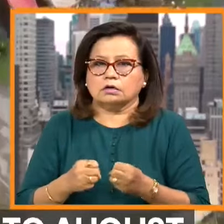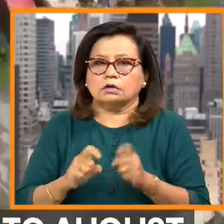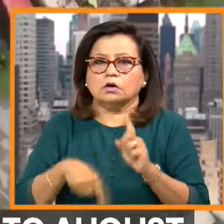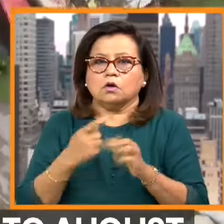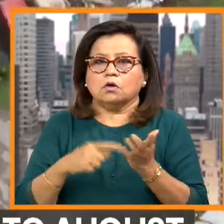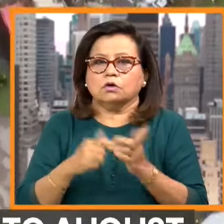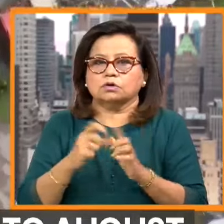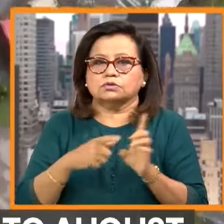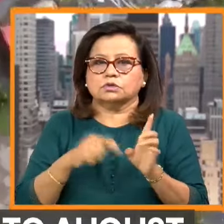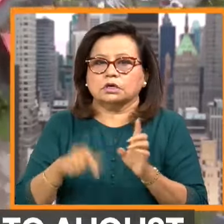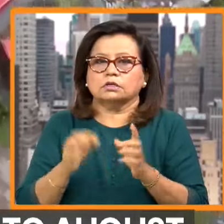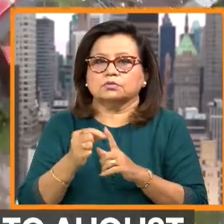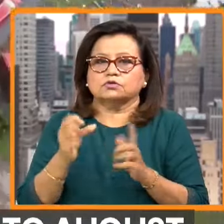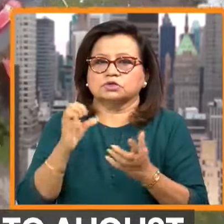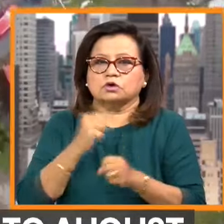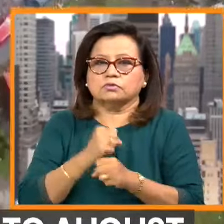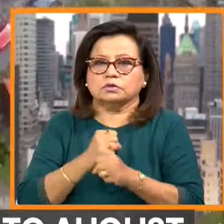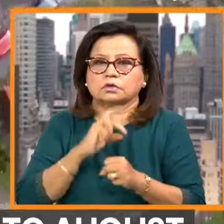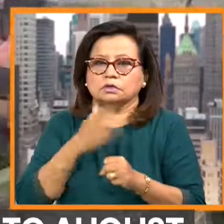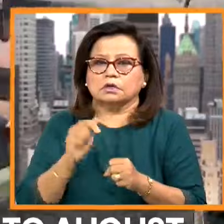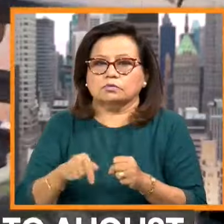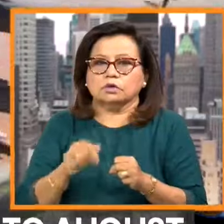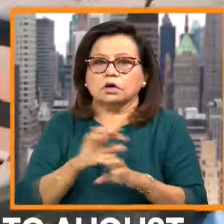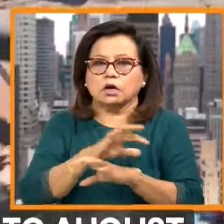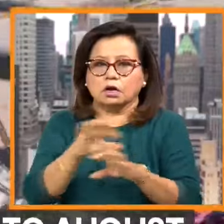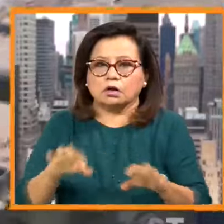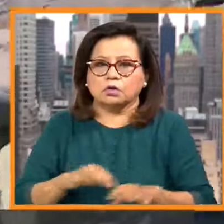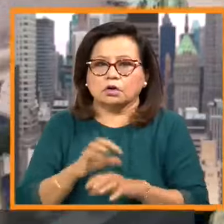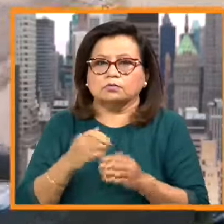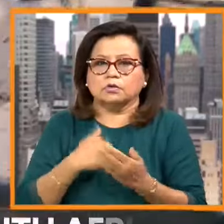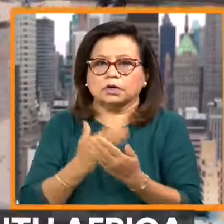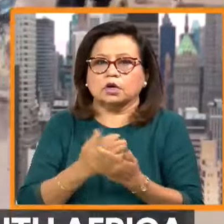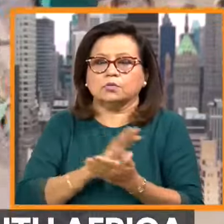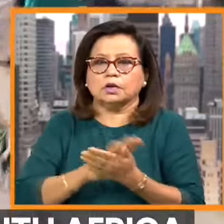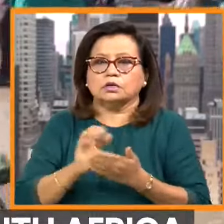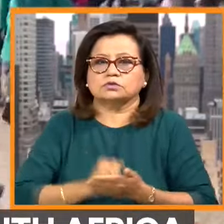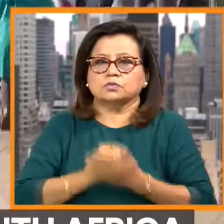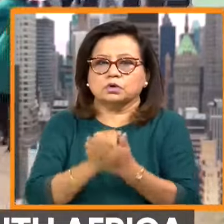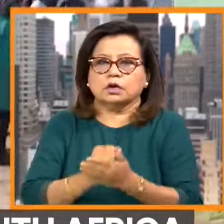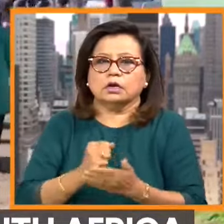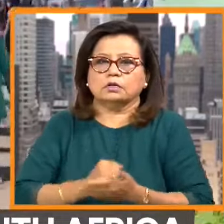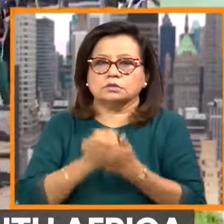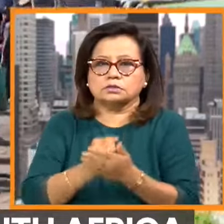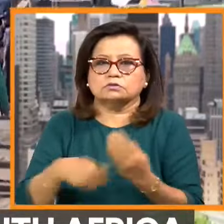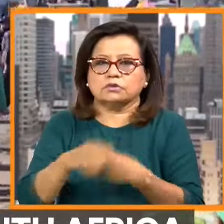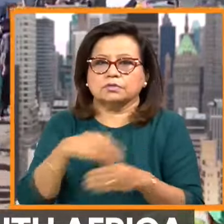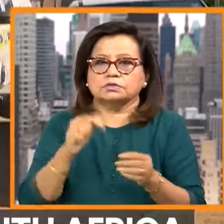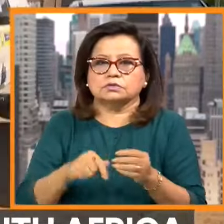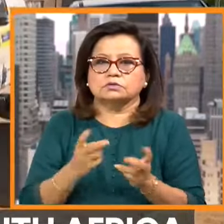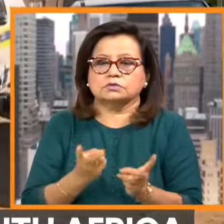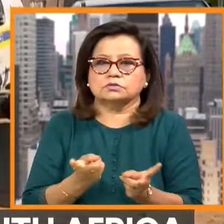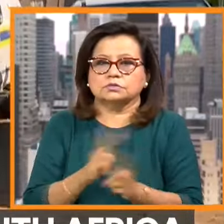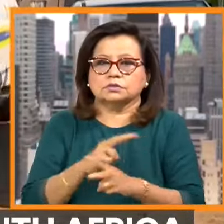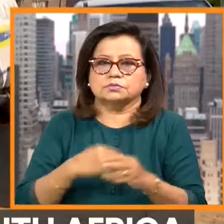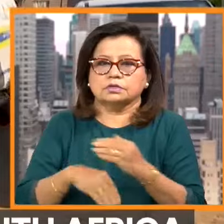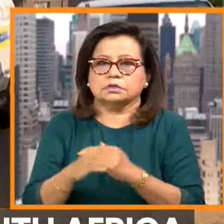affected. On Tuesday, the provincial government said that they were on the ground and providing humanitarian support and assisting families